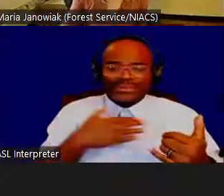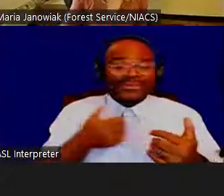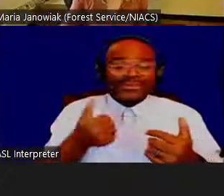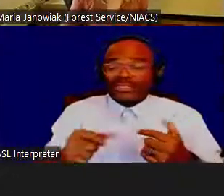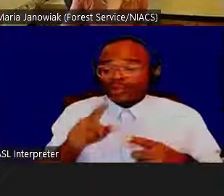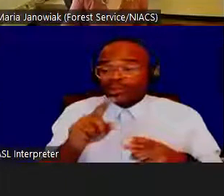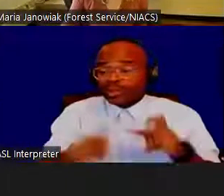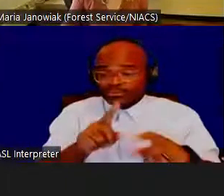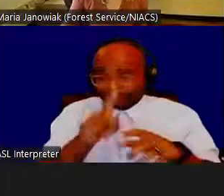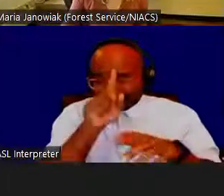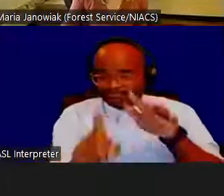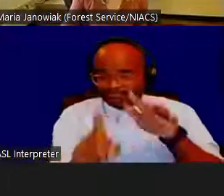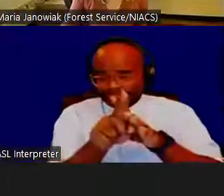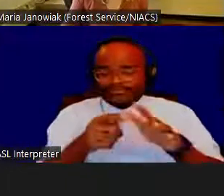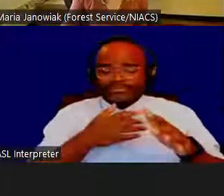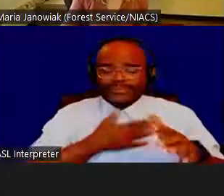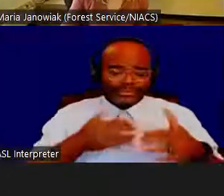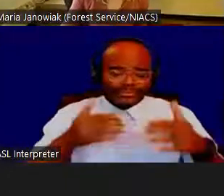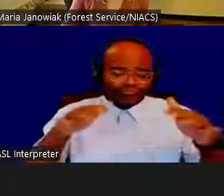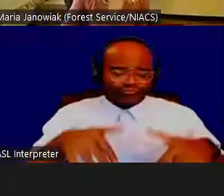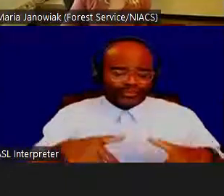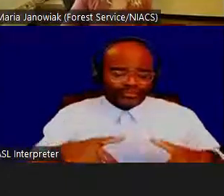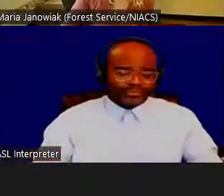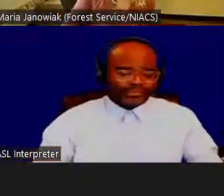as you have them today.